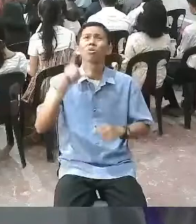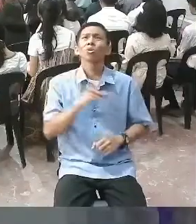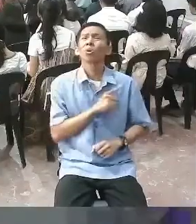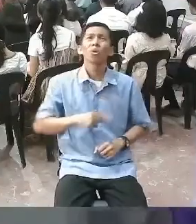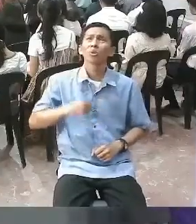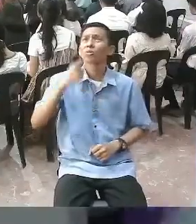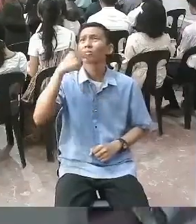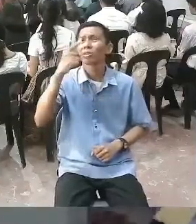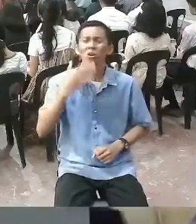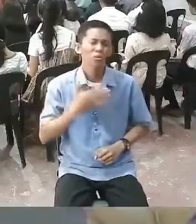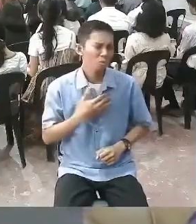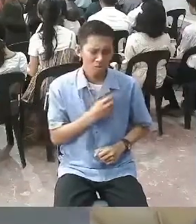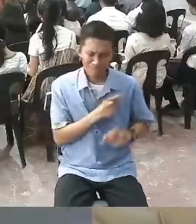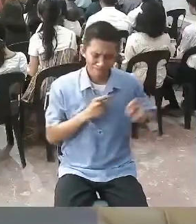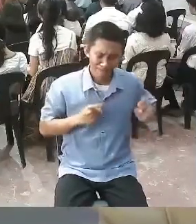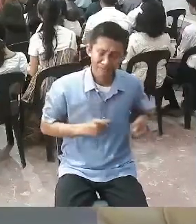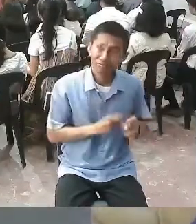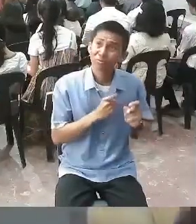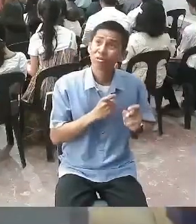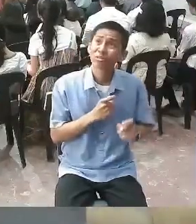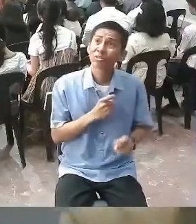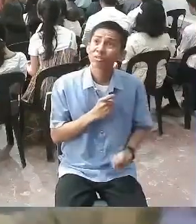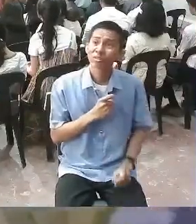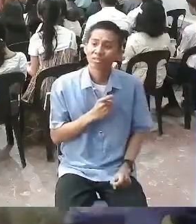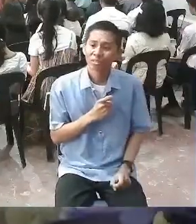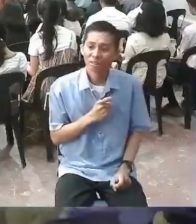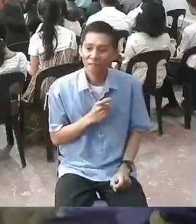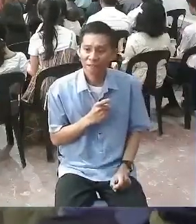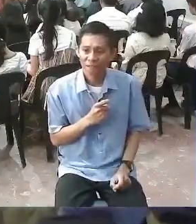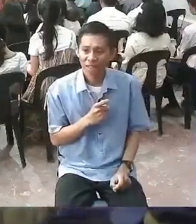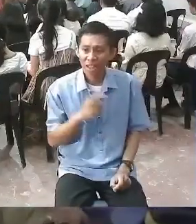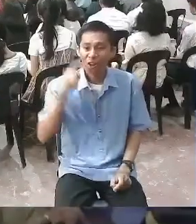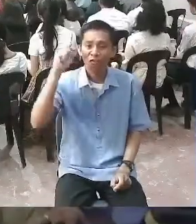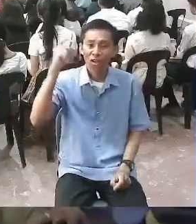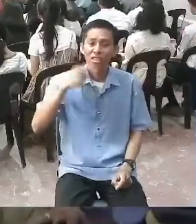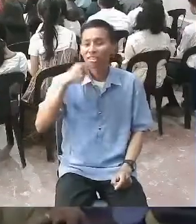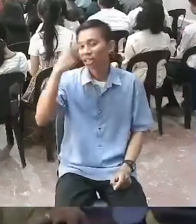have said that. I'm sorry. You know, listen, that's a horrible way to live.